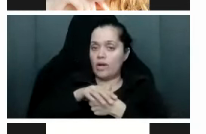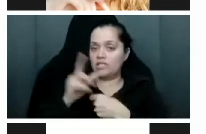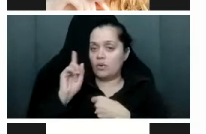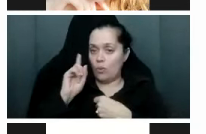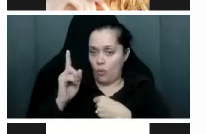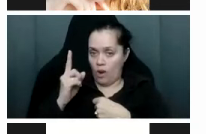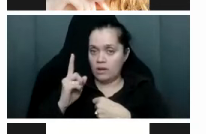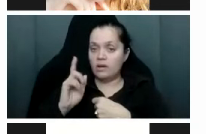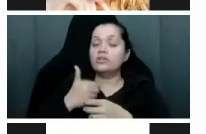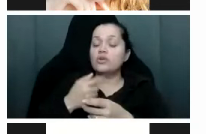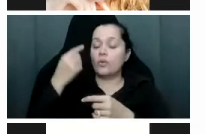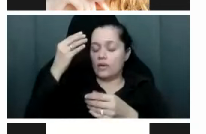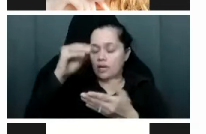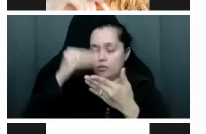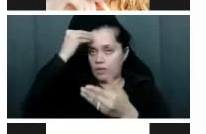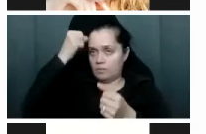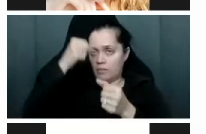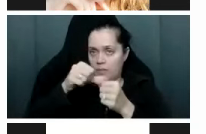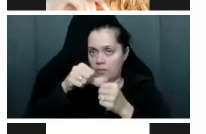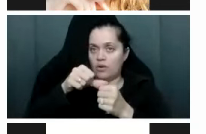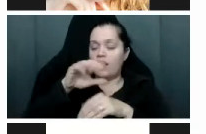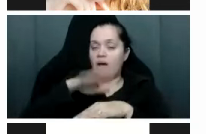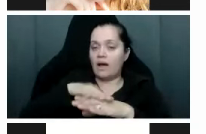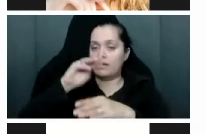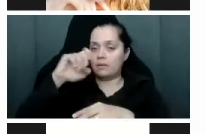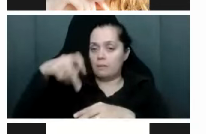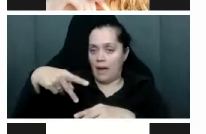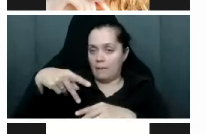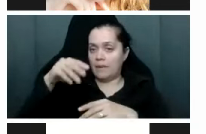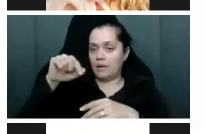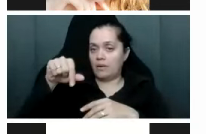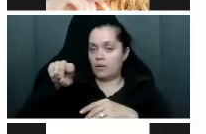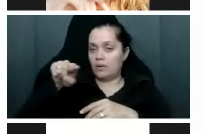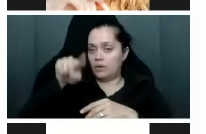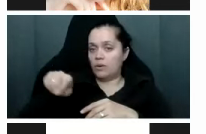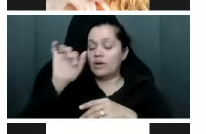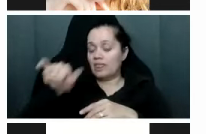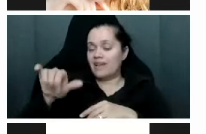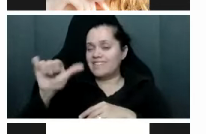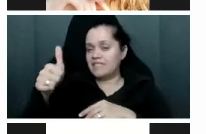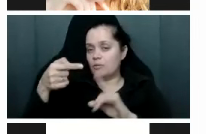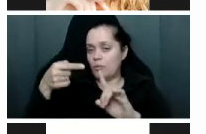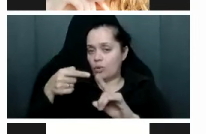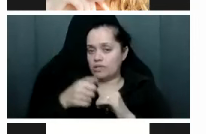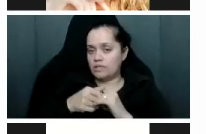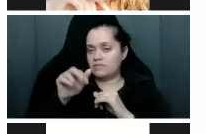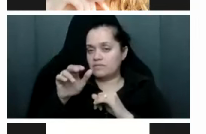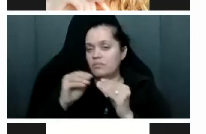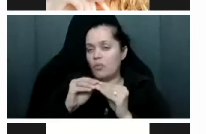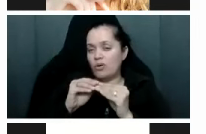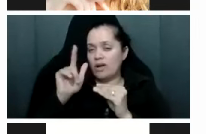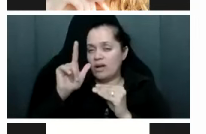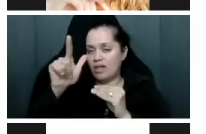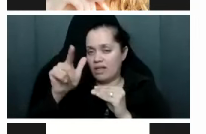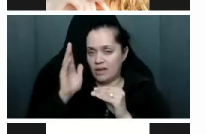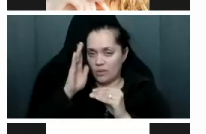that we can get it right on the map quiz. That'll be worth 10 points. More on that in a